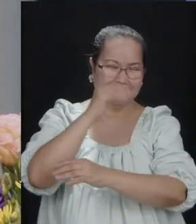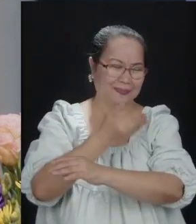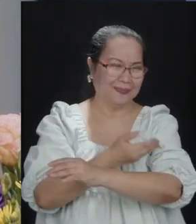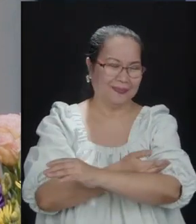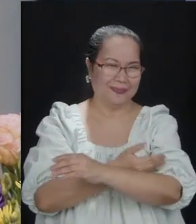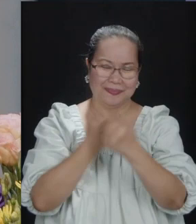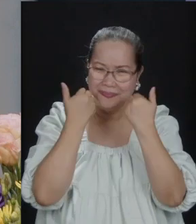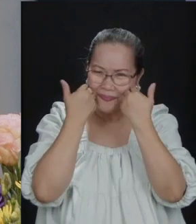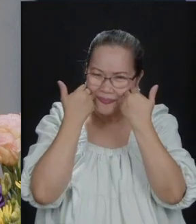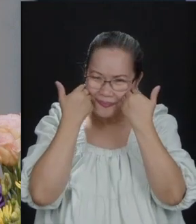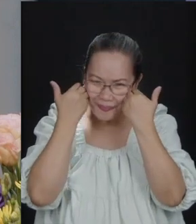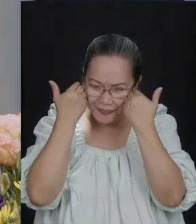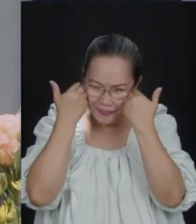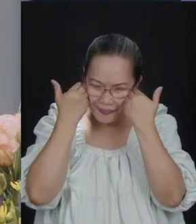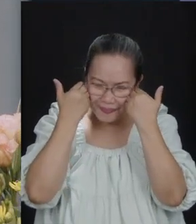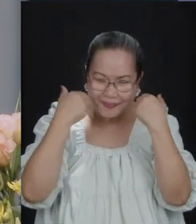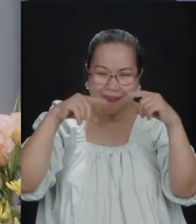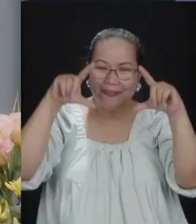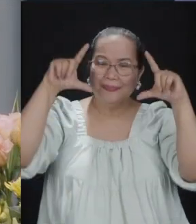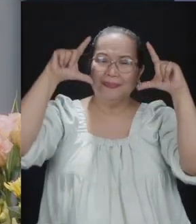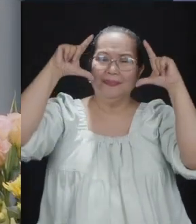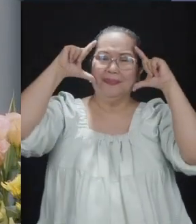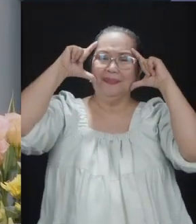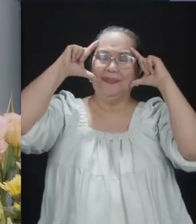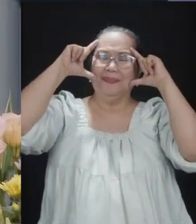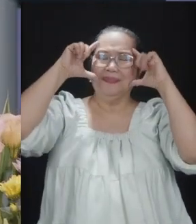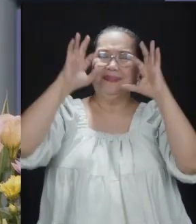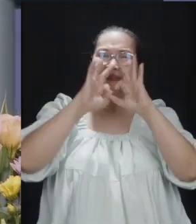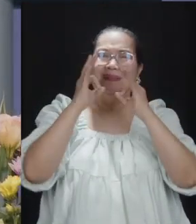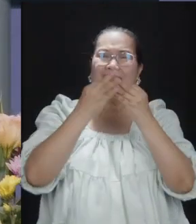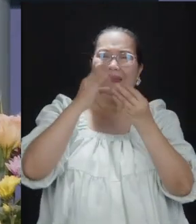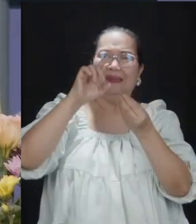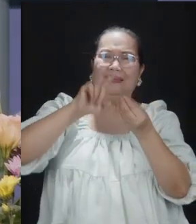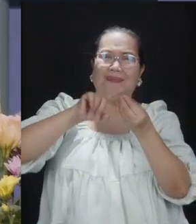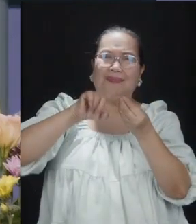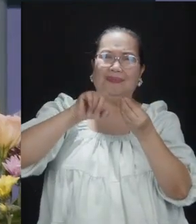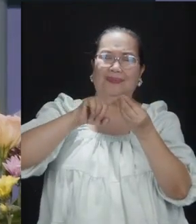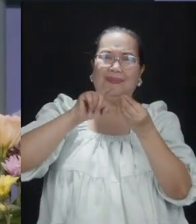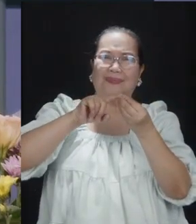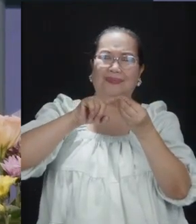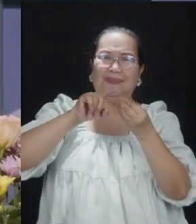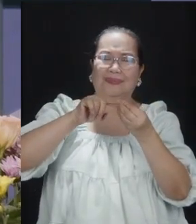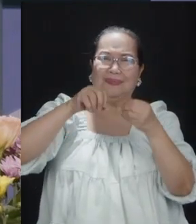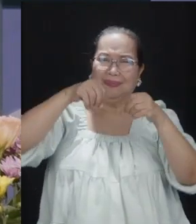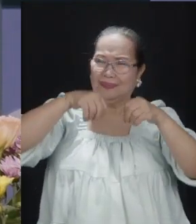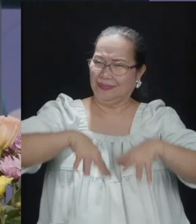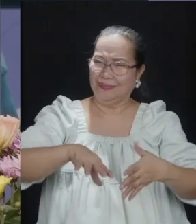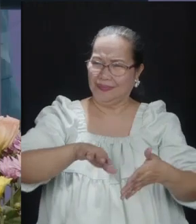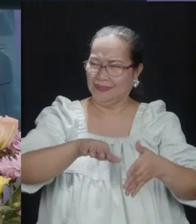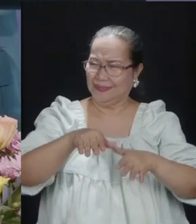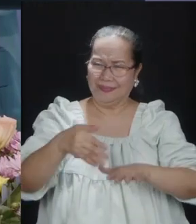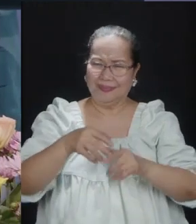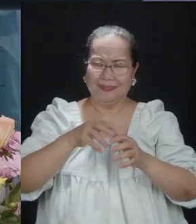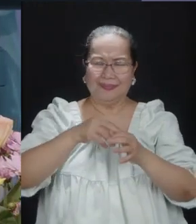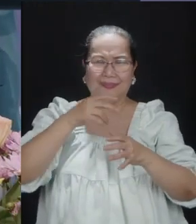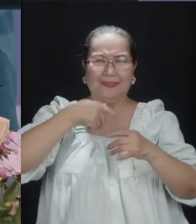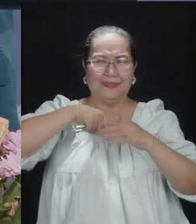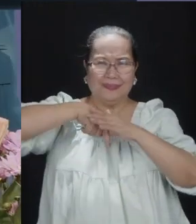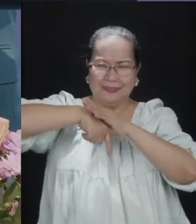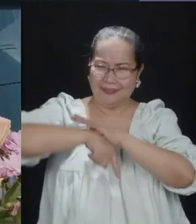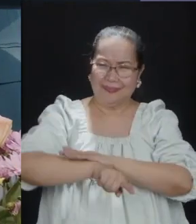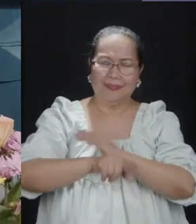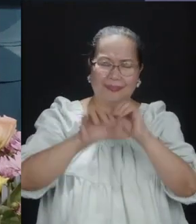shame, scandalous family circumstances, great losses, deep and persistent